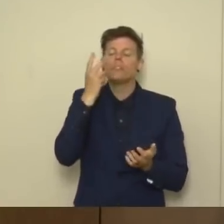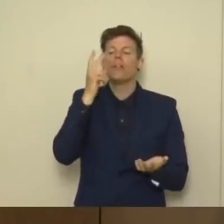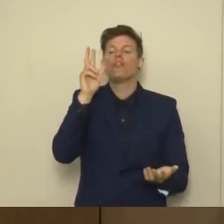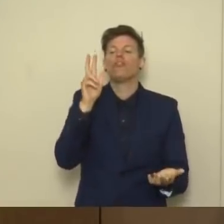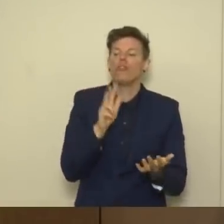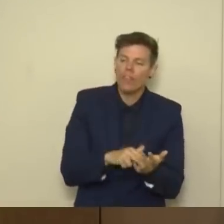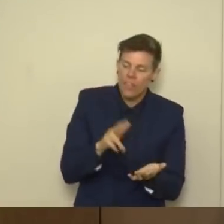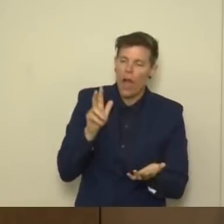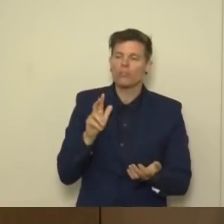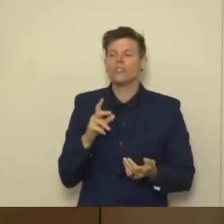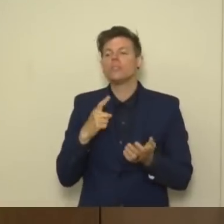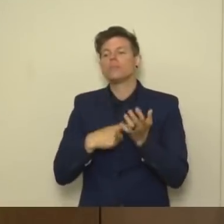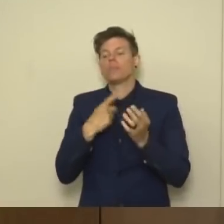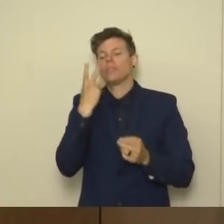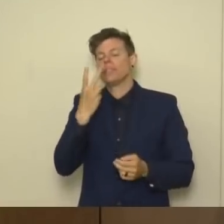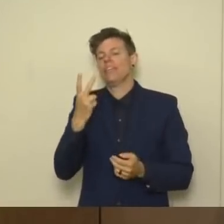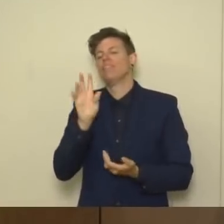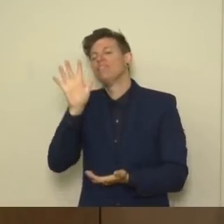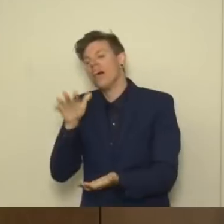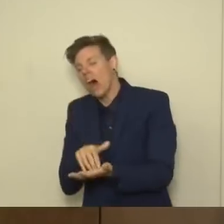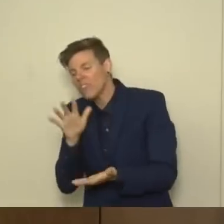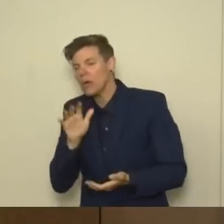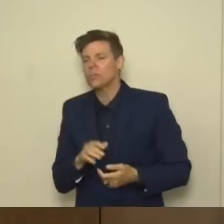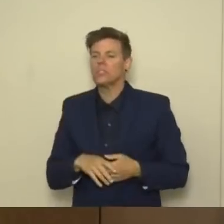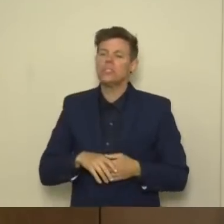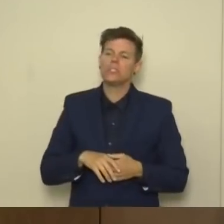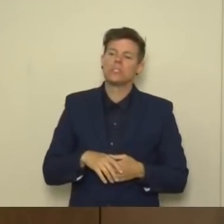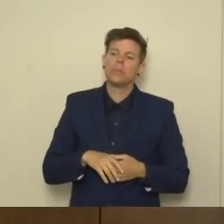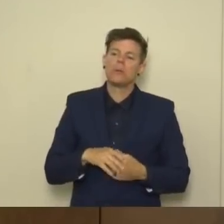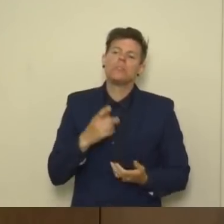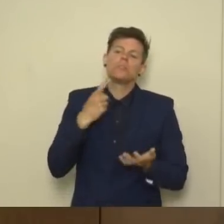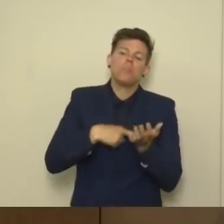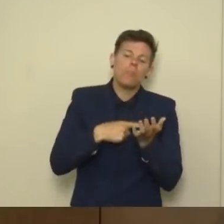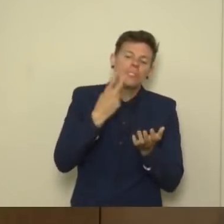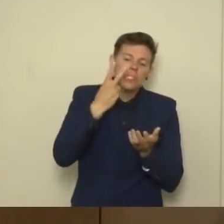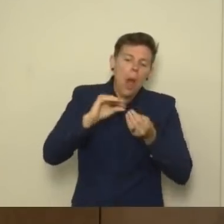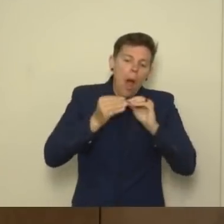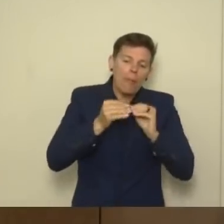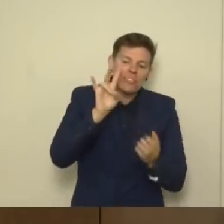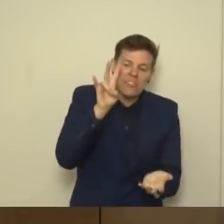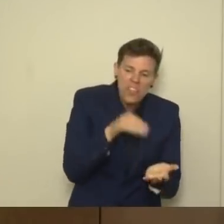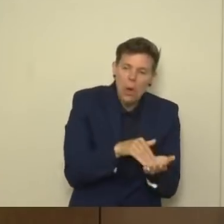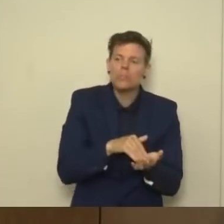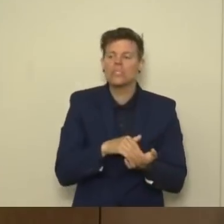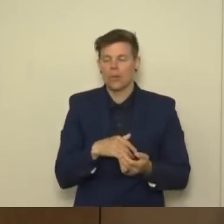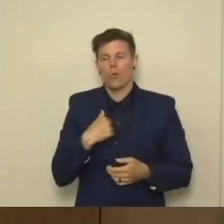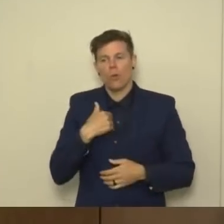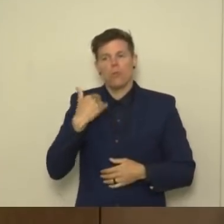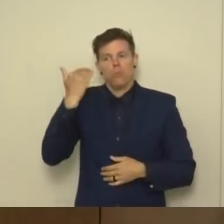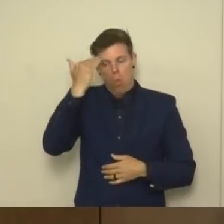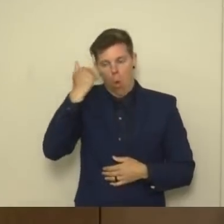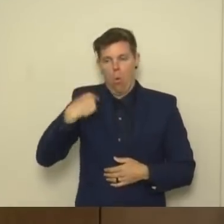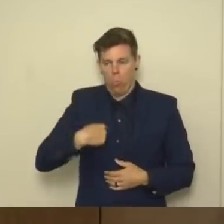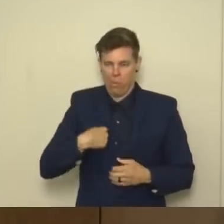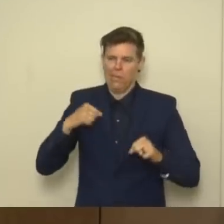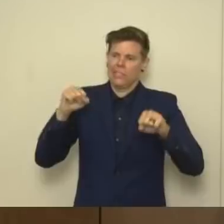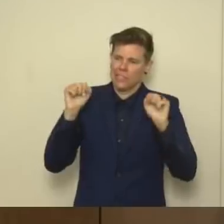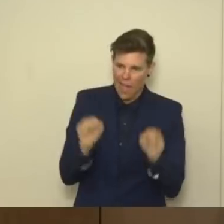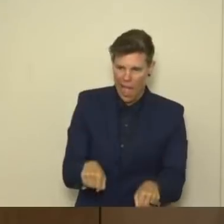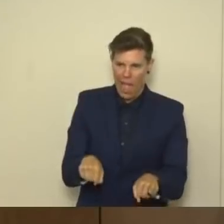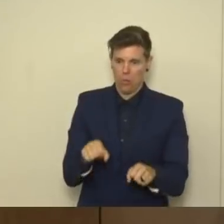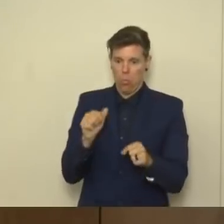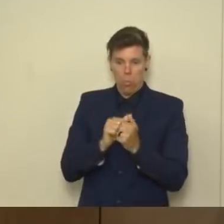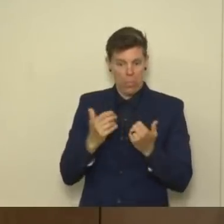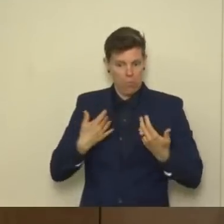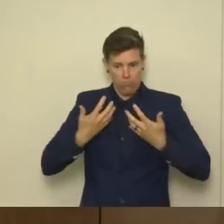day. We need to do 7,500 tests a day. I know that we have capacity in terms of laboratory instruments, maybe not